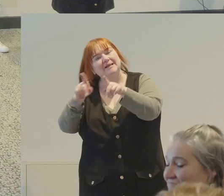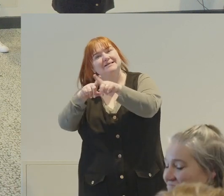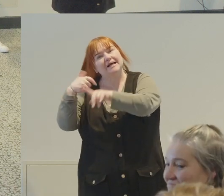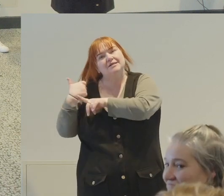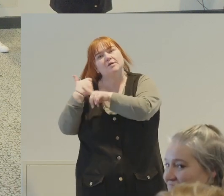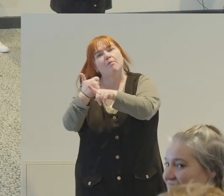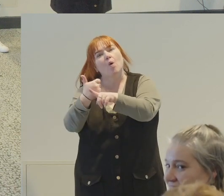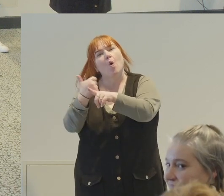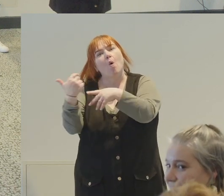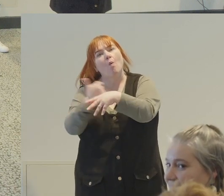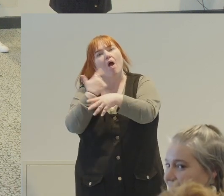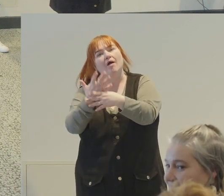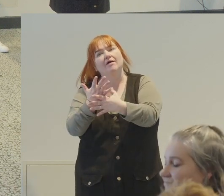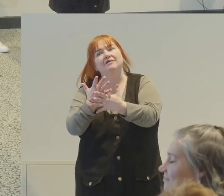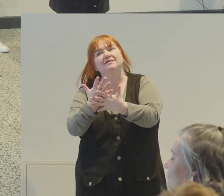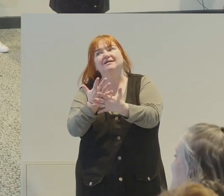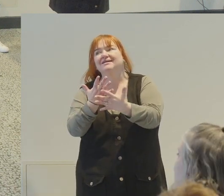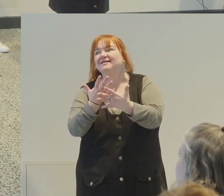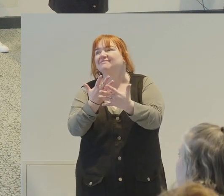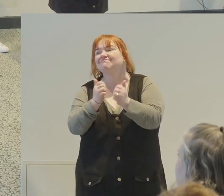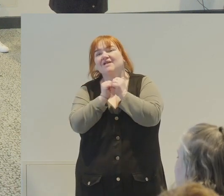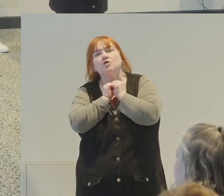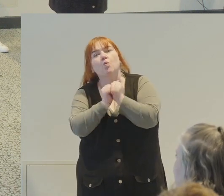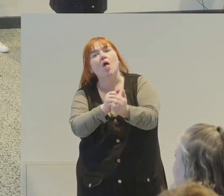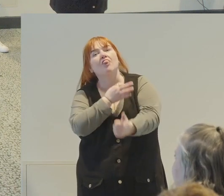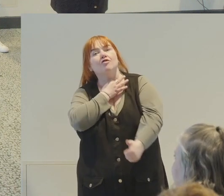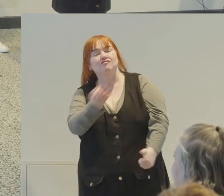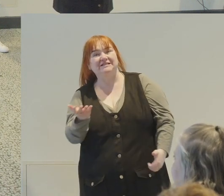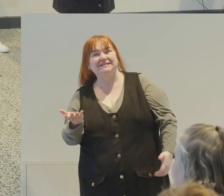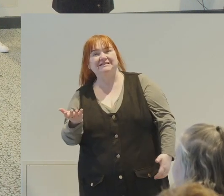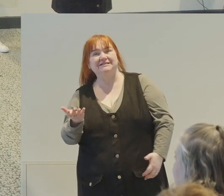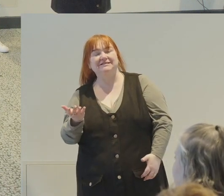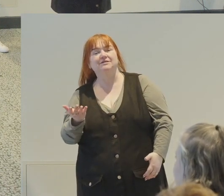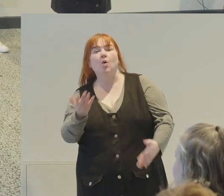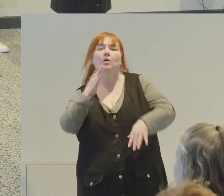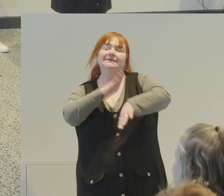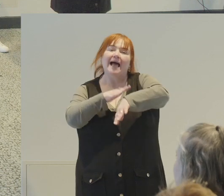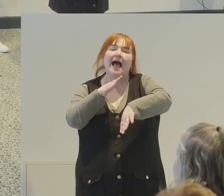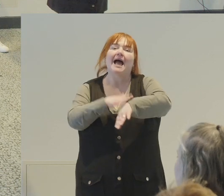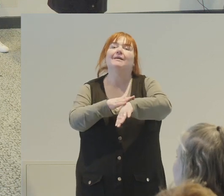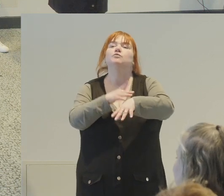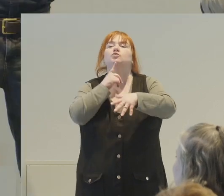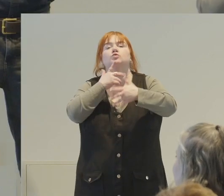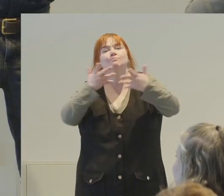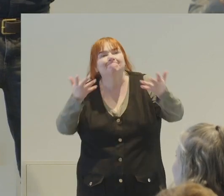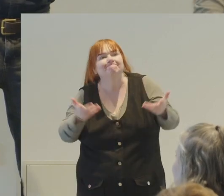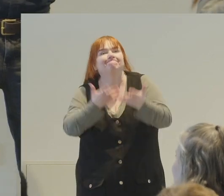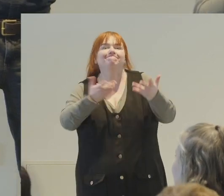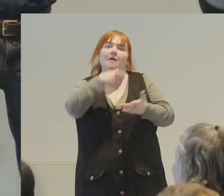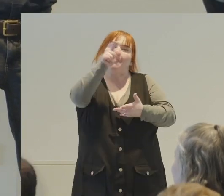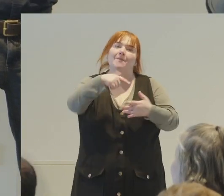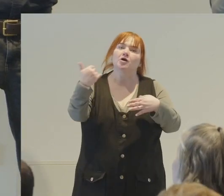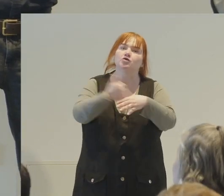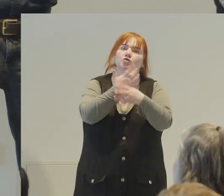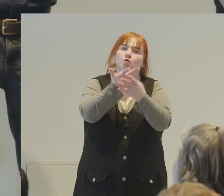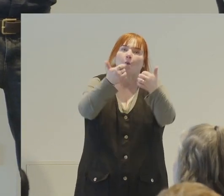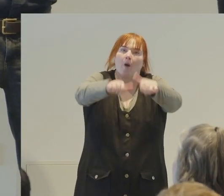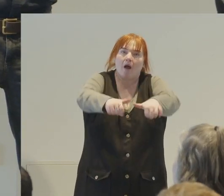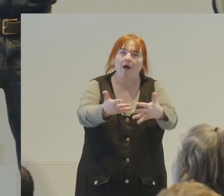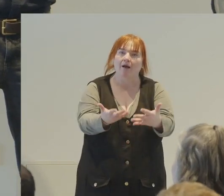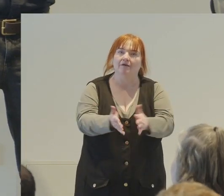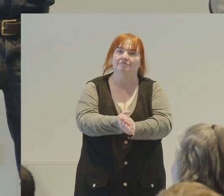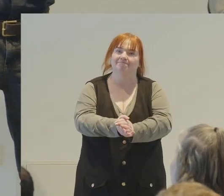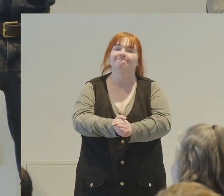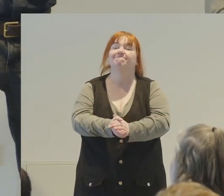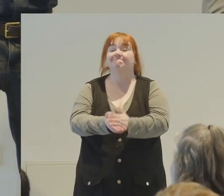that risk or that time to enable that person to try work? Yeah, that's a